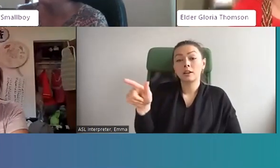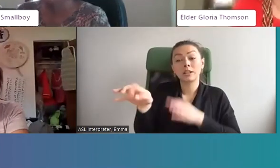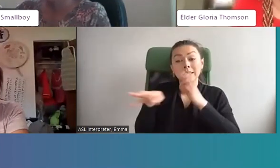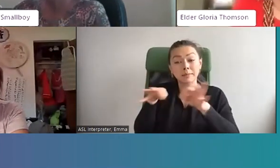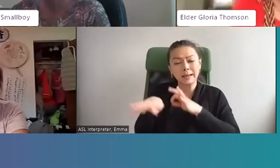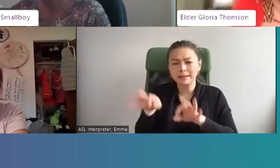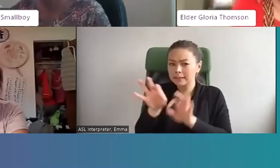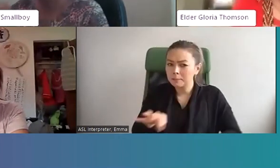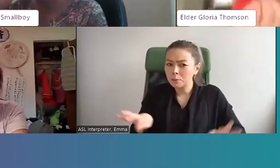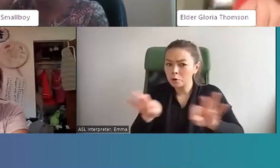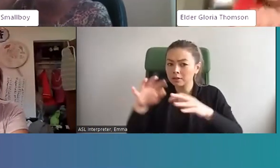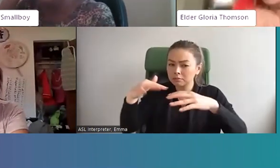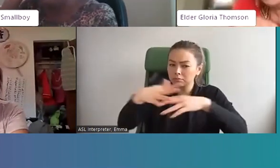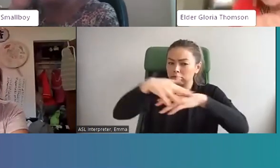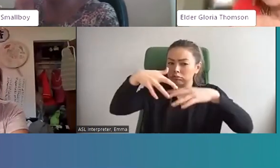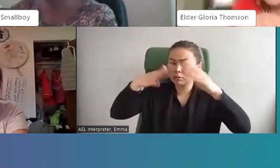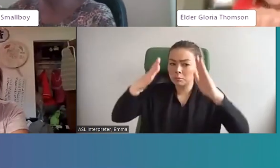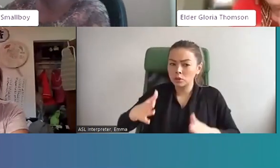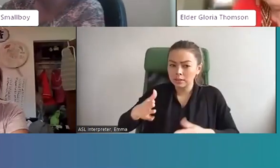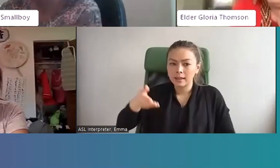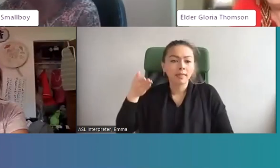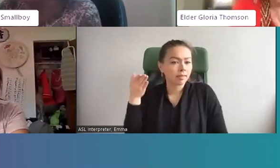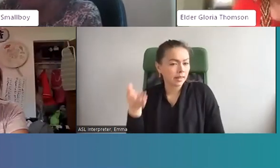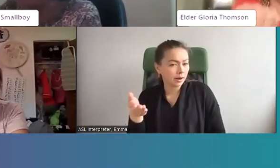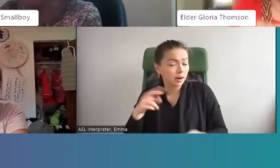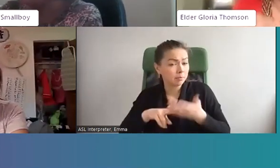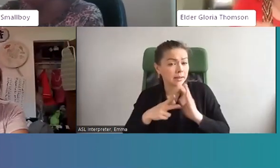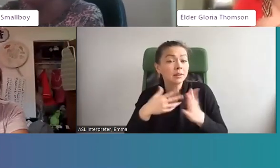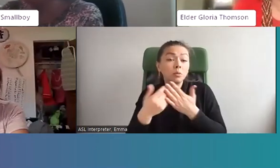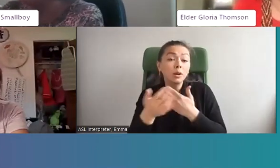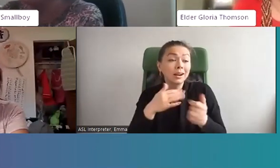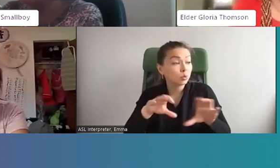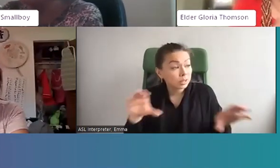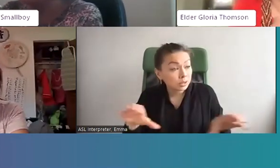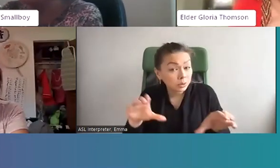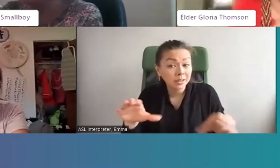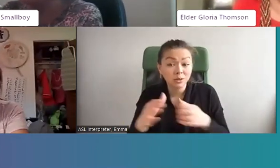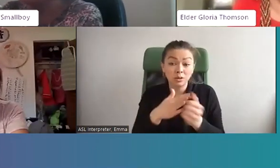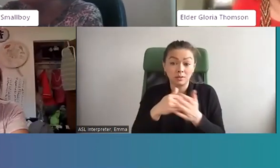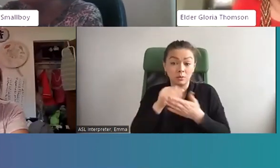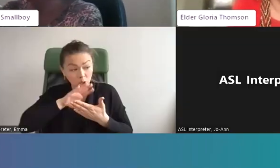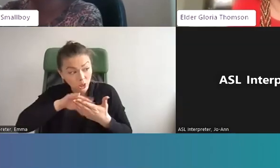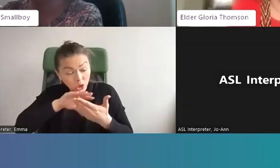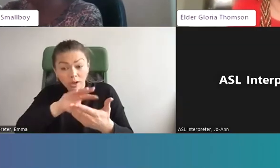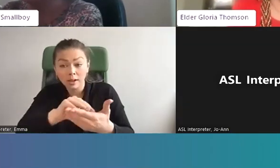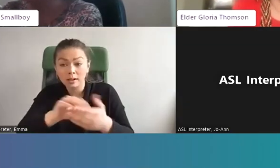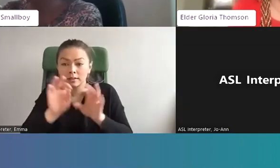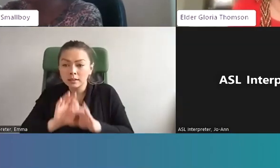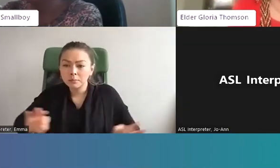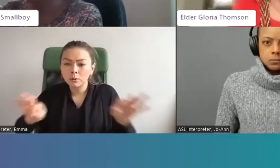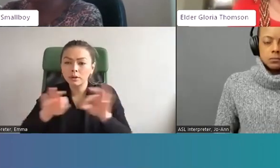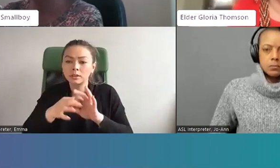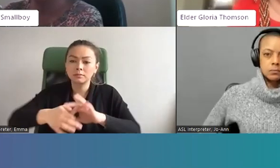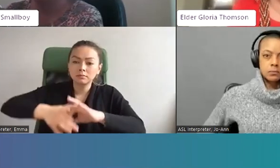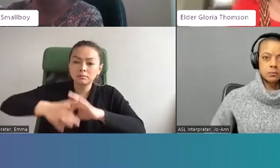that whatever we're doing, whatever we're learning together, the relationship has happened.